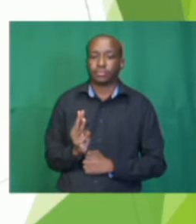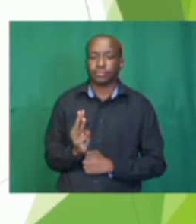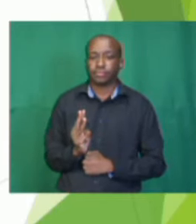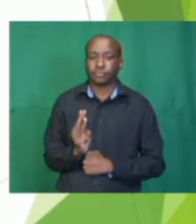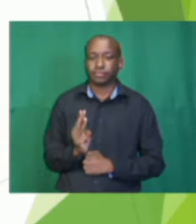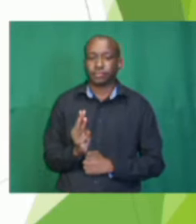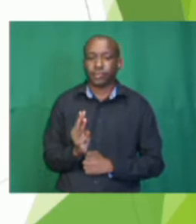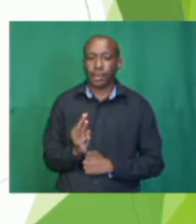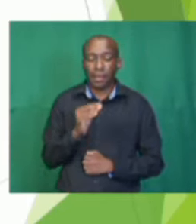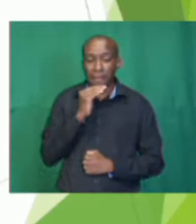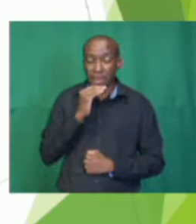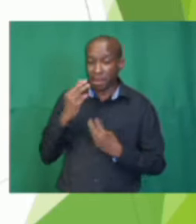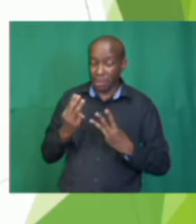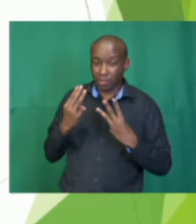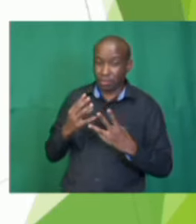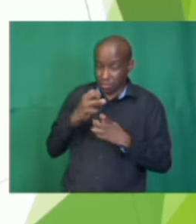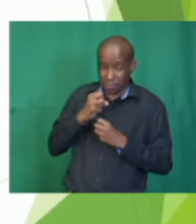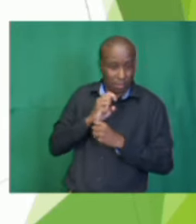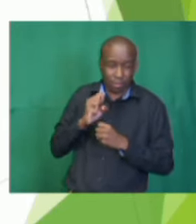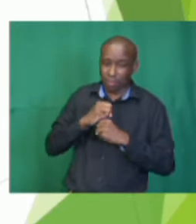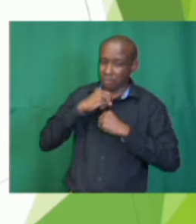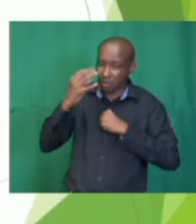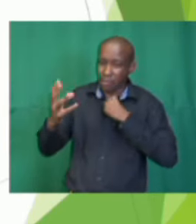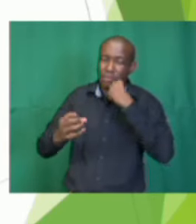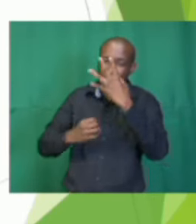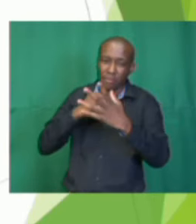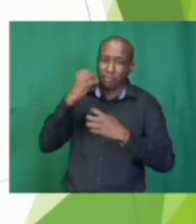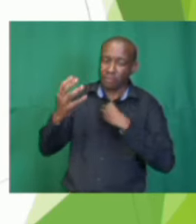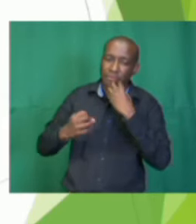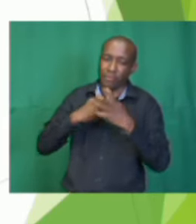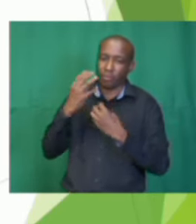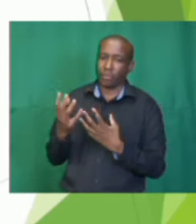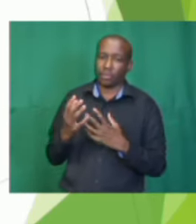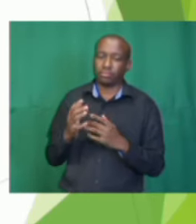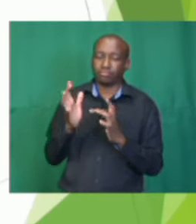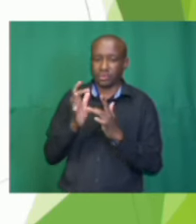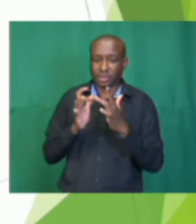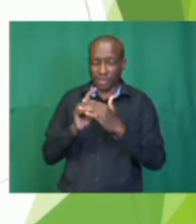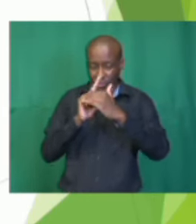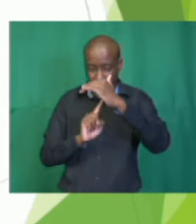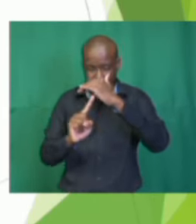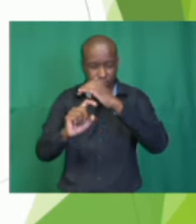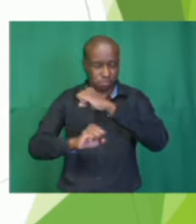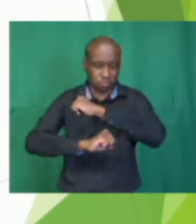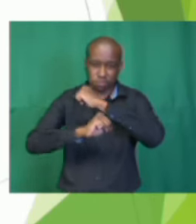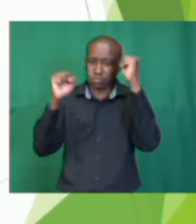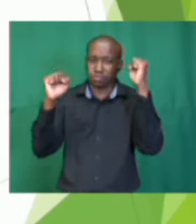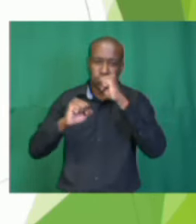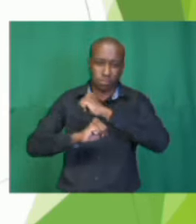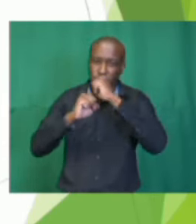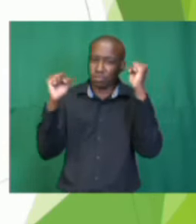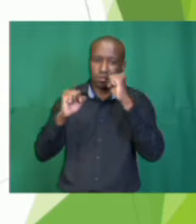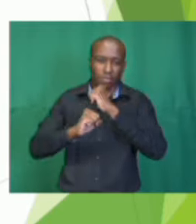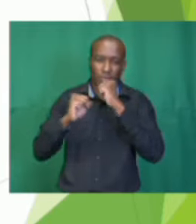could not stop them. So that is how Jesus Christ entered Jerusalem victoriously. That is why it is called